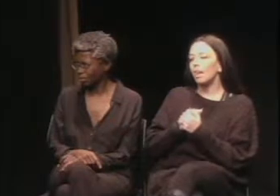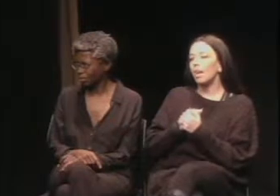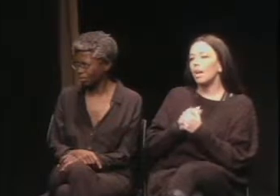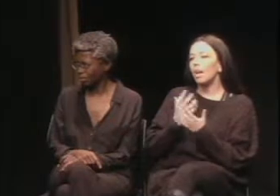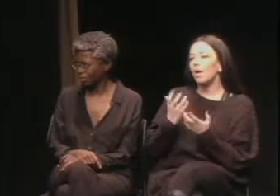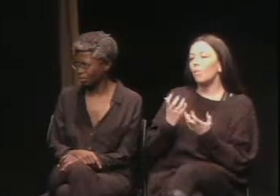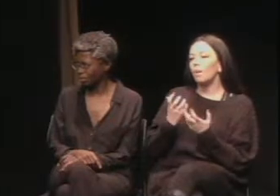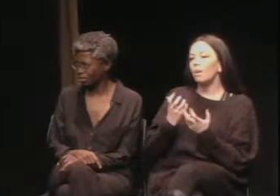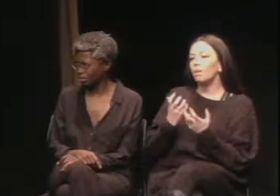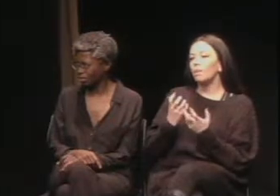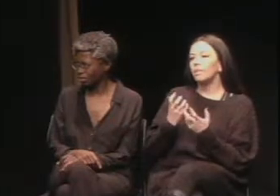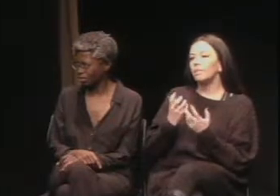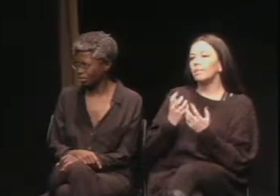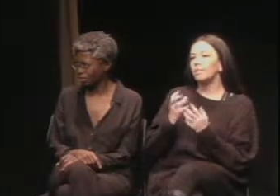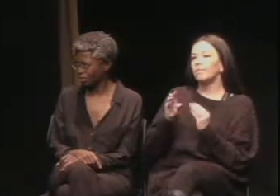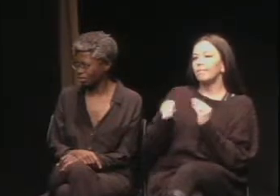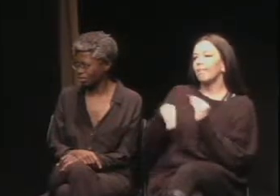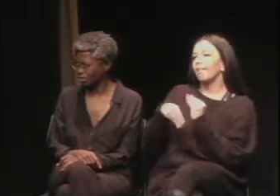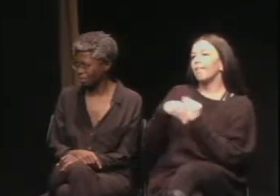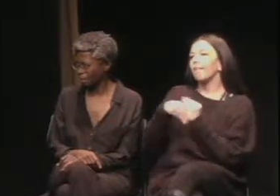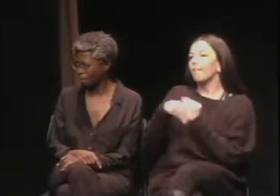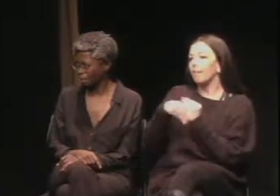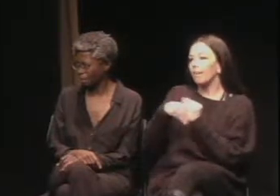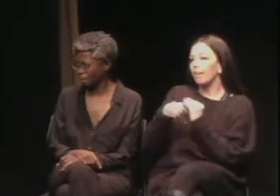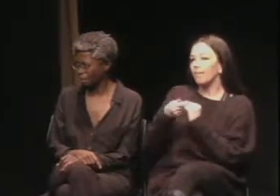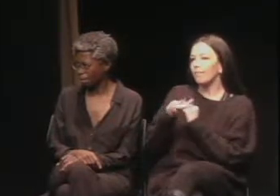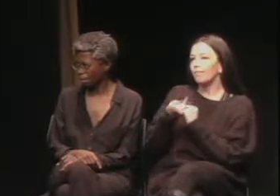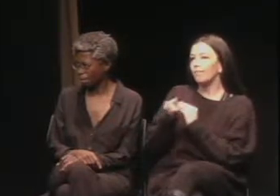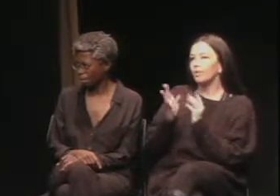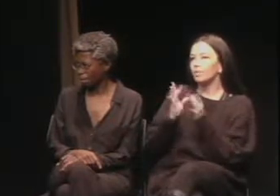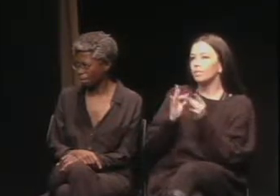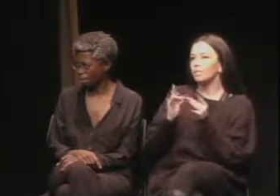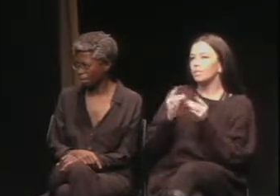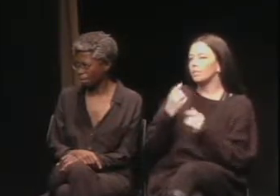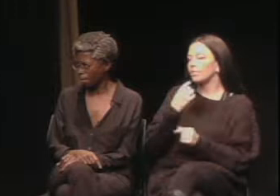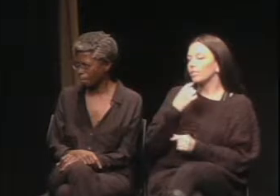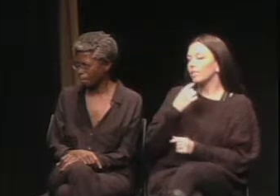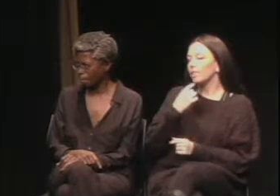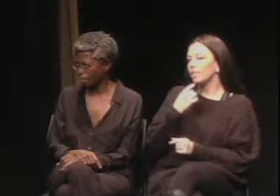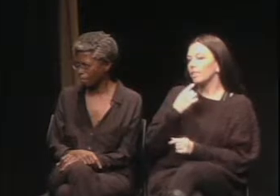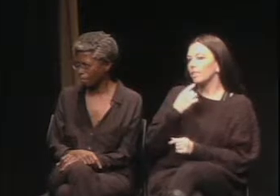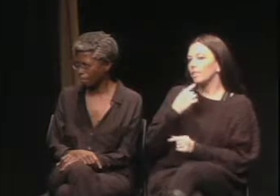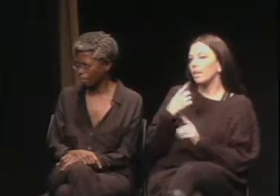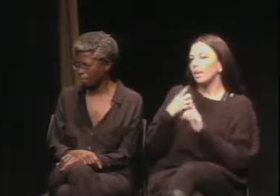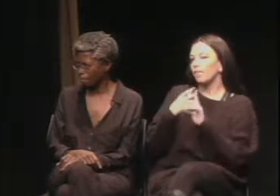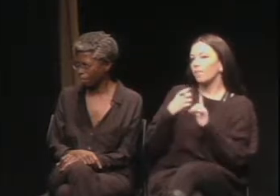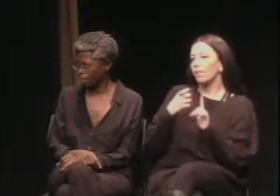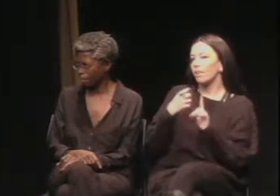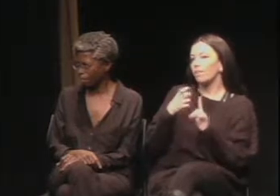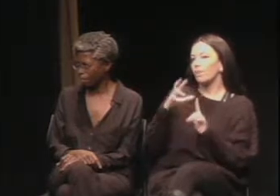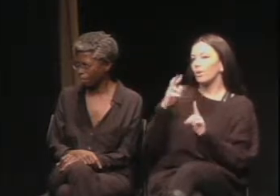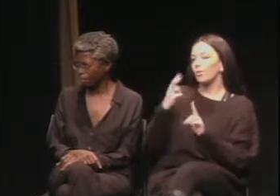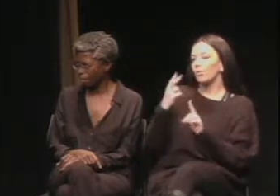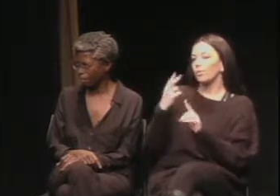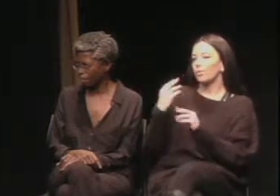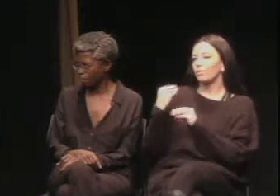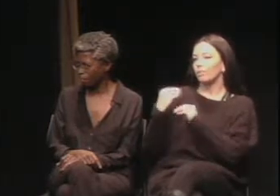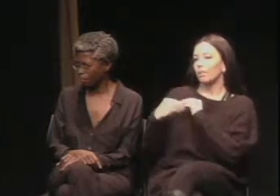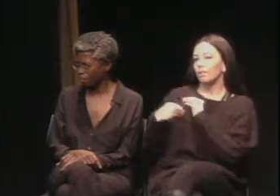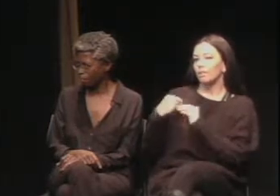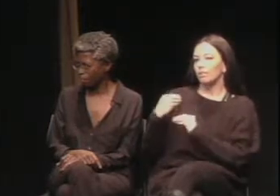just want to elaborate a little bit on a couple of statements that you made. You know, I come from three